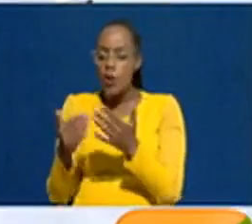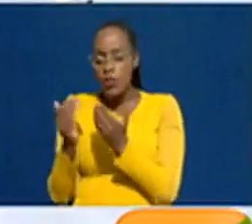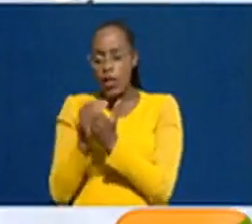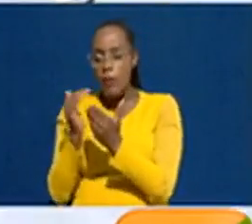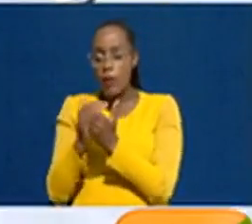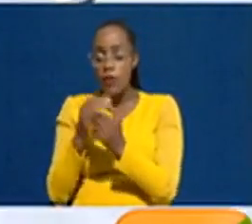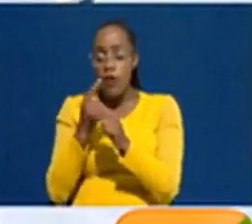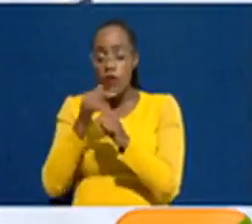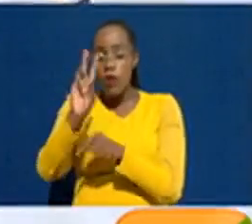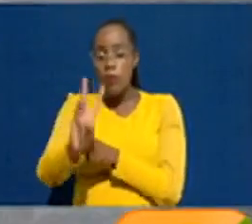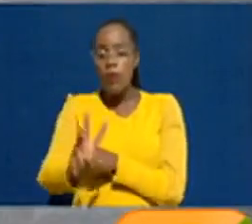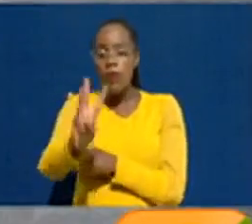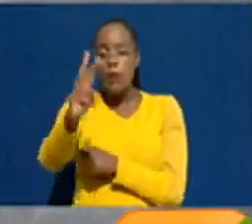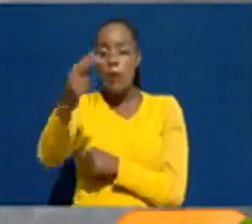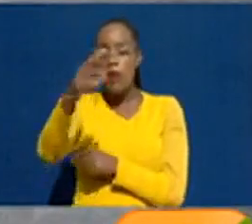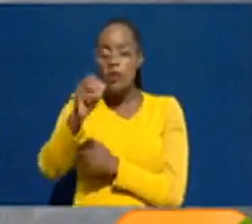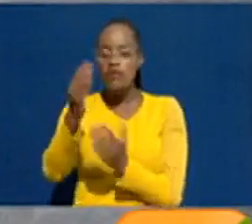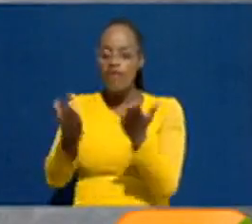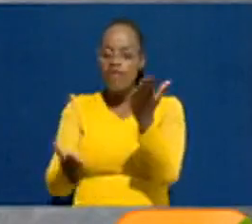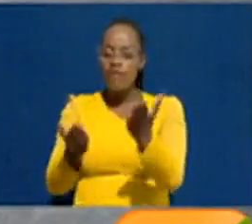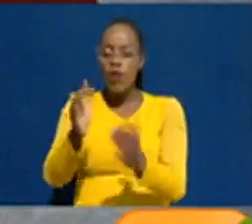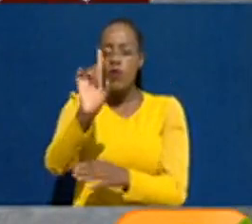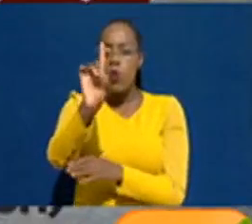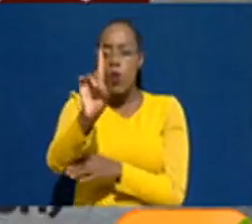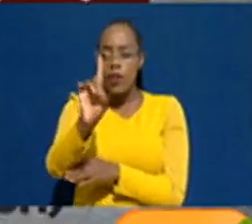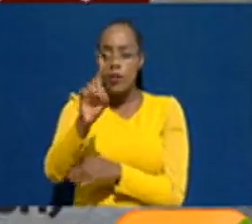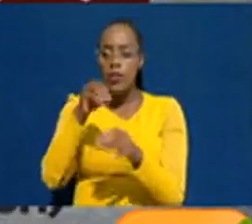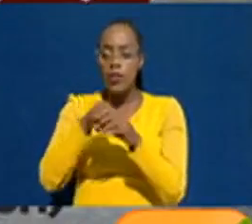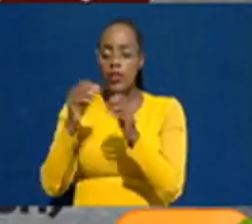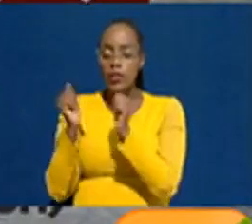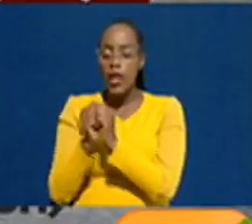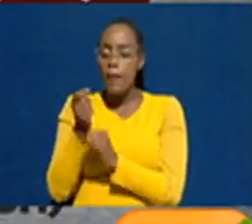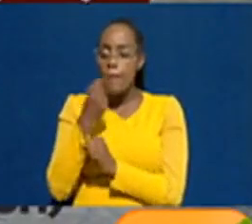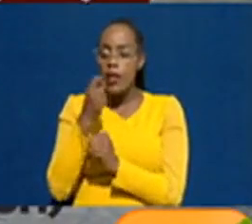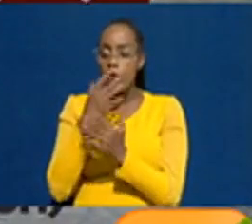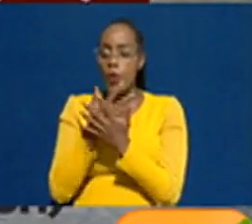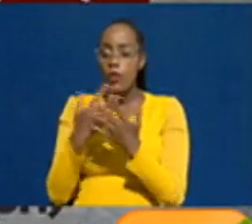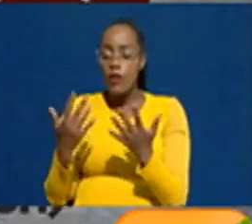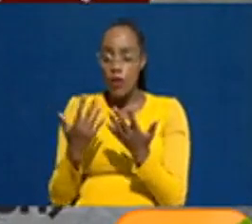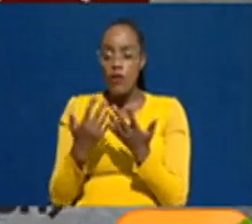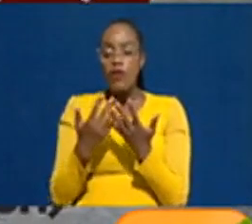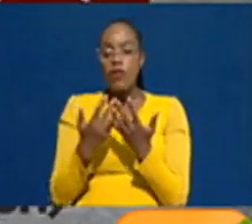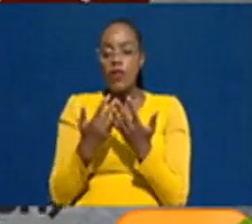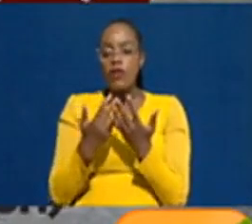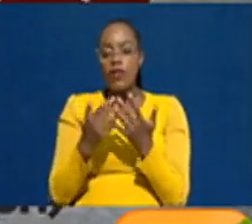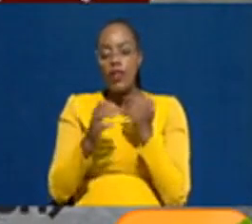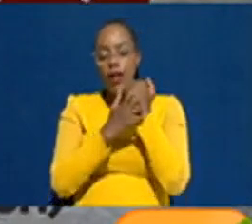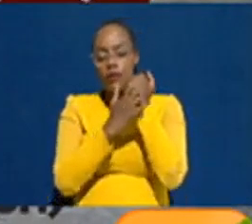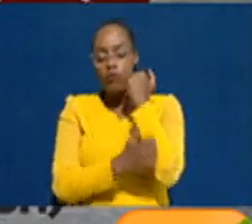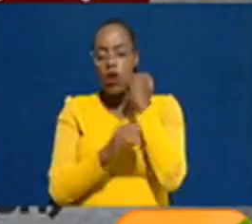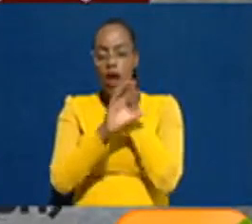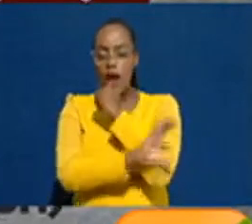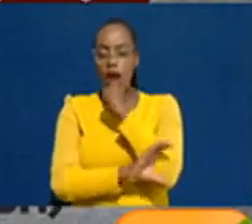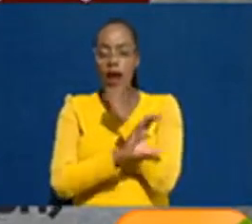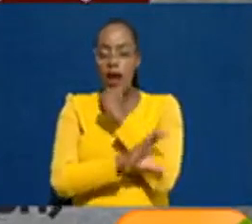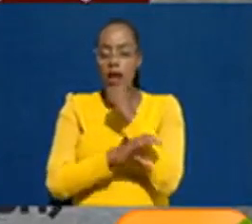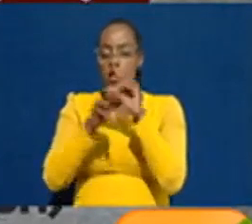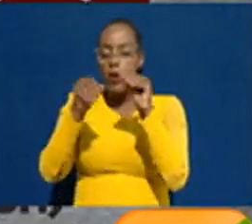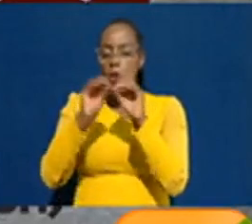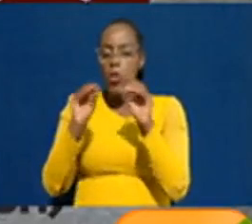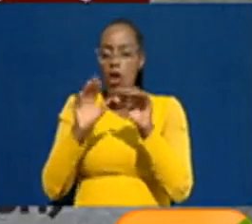Health Organization, an estimated 1 in 10 medical products in low- and middle-income countries is substandard